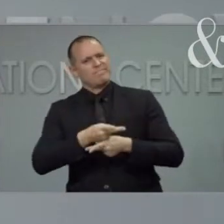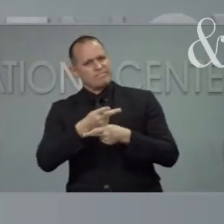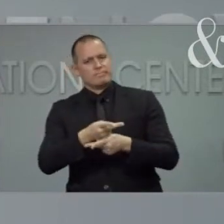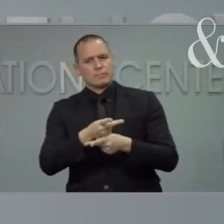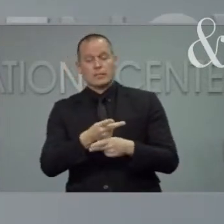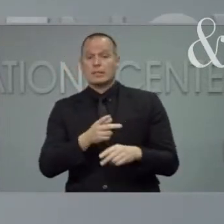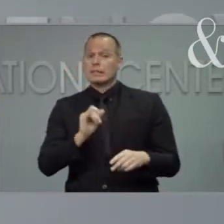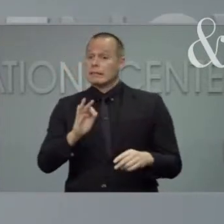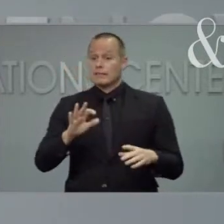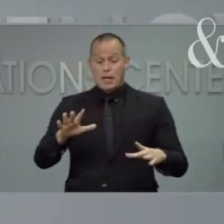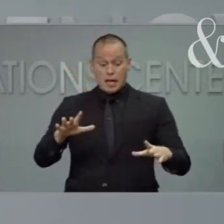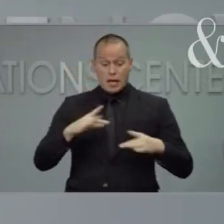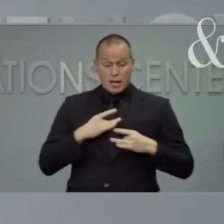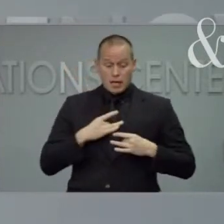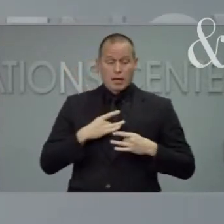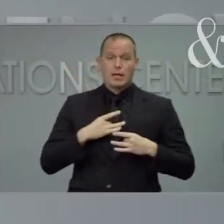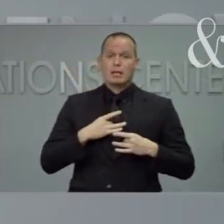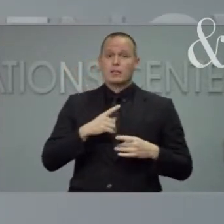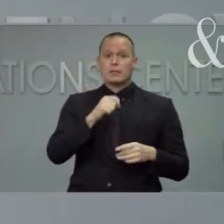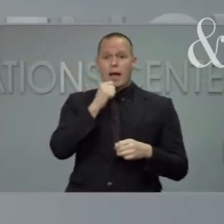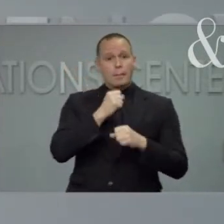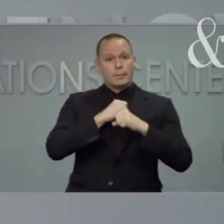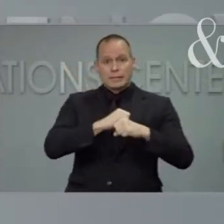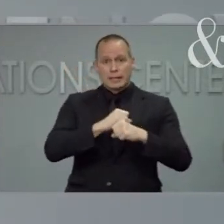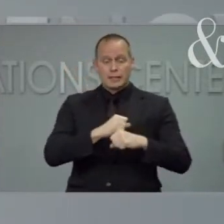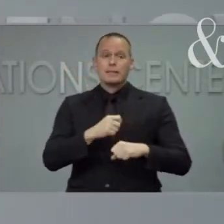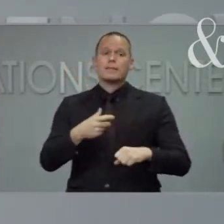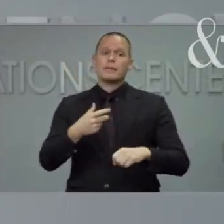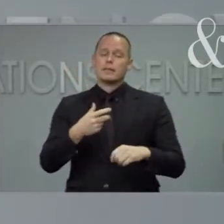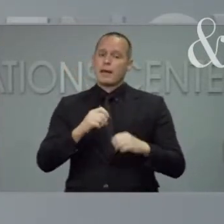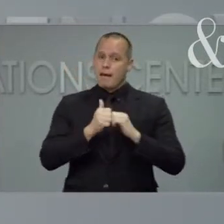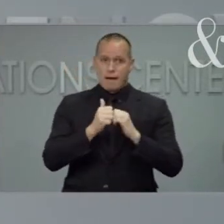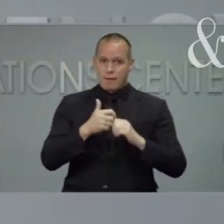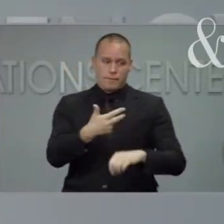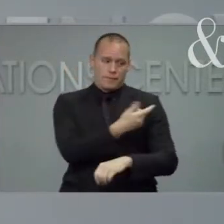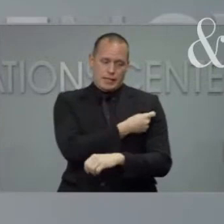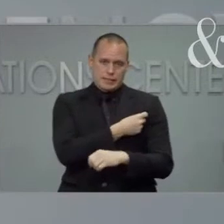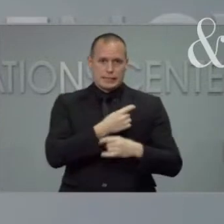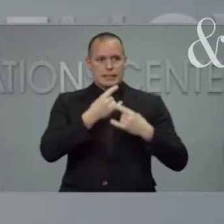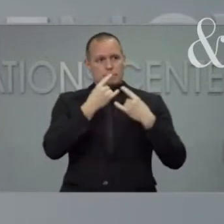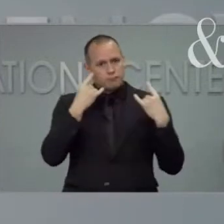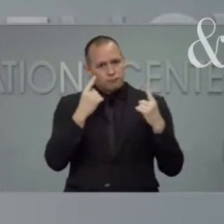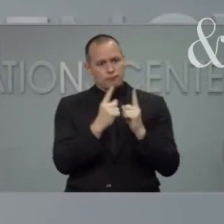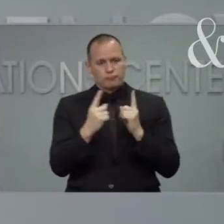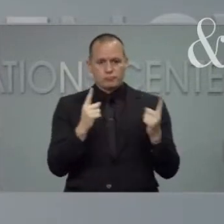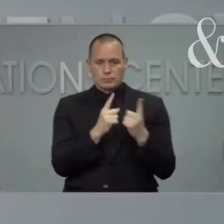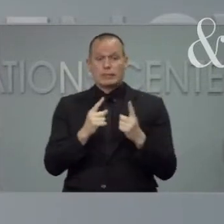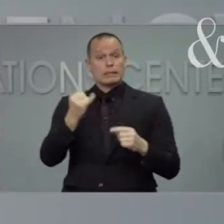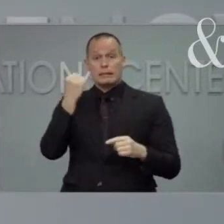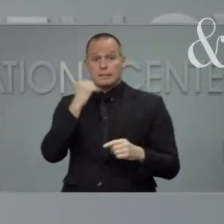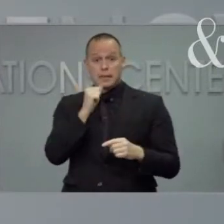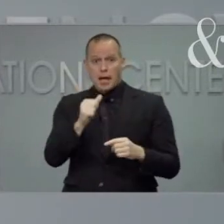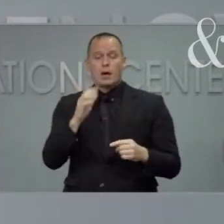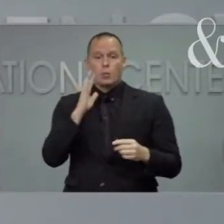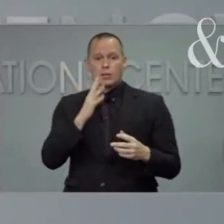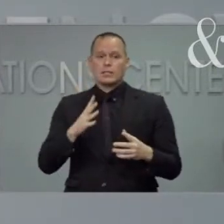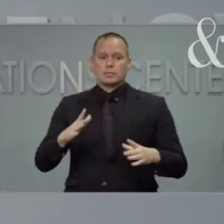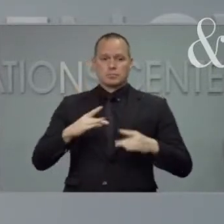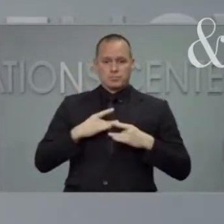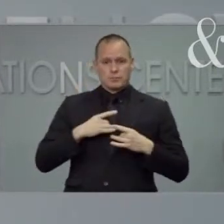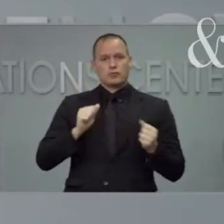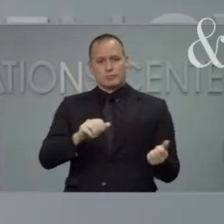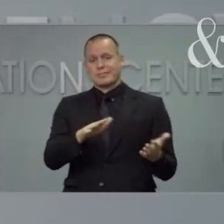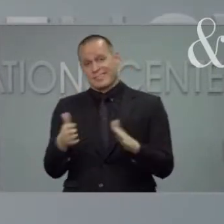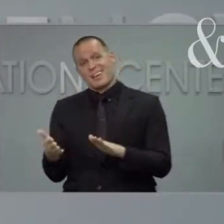they are not protected with a vaccine. So we all have to protect each other and do the things we're talking about, which is do the 3 W's and get